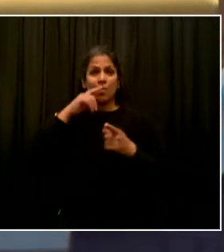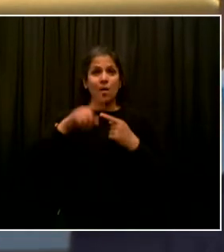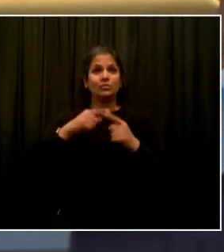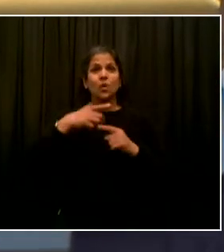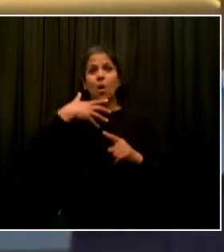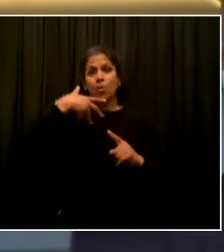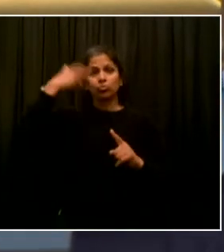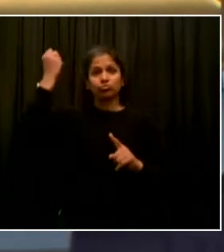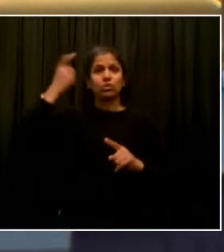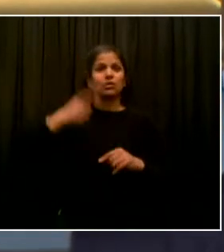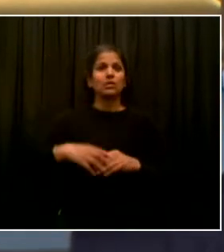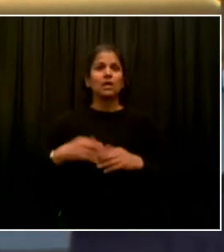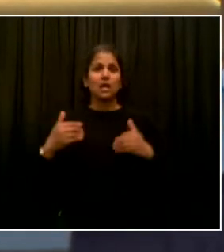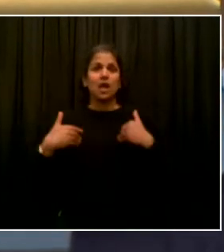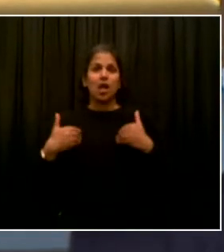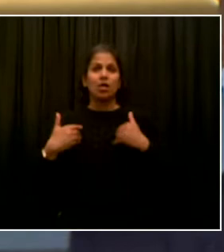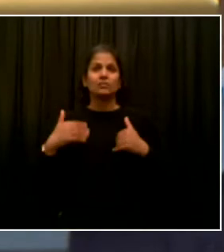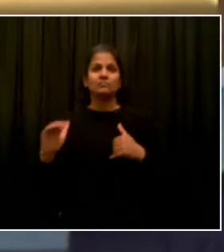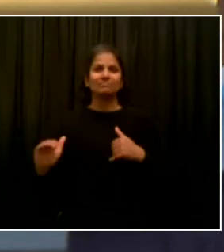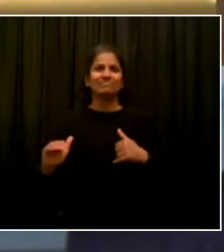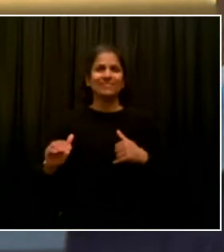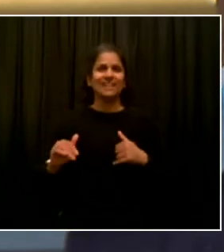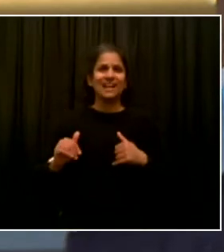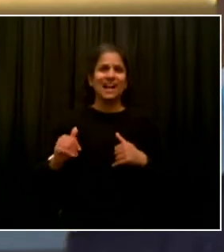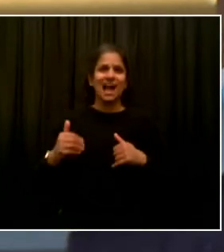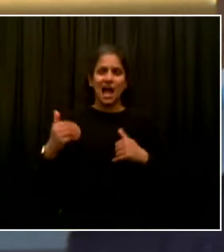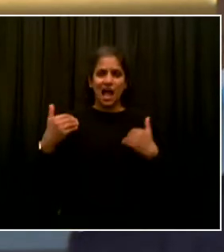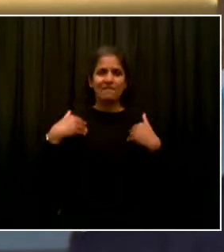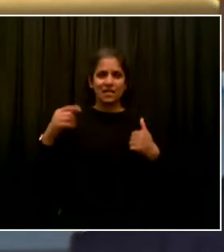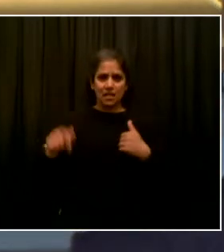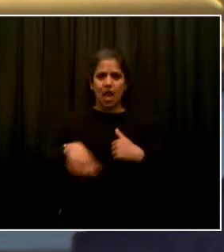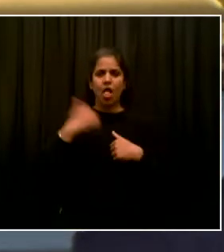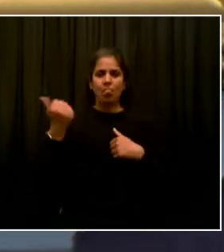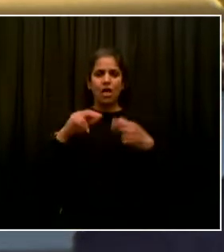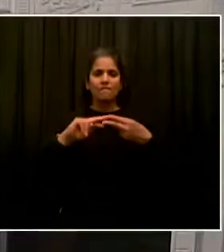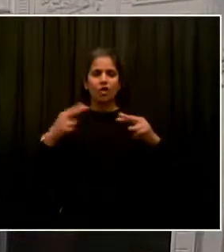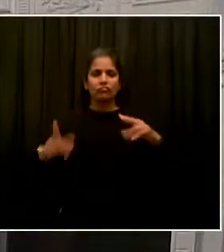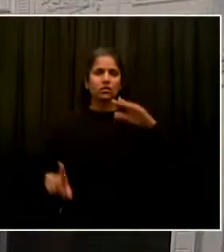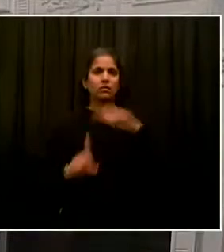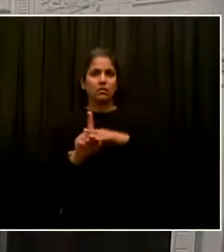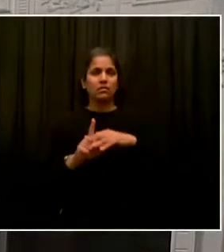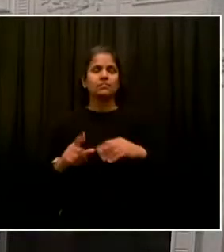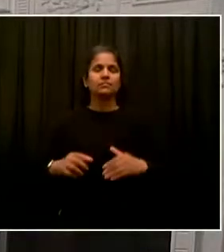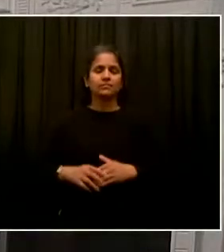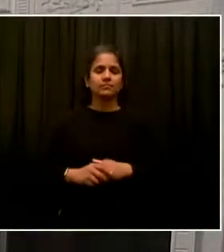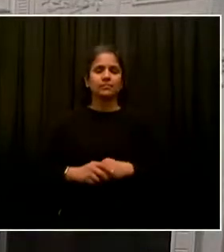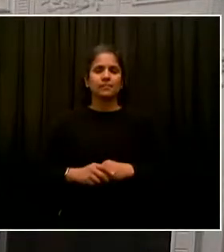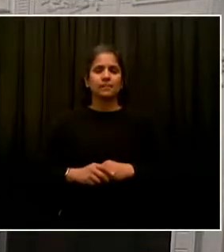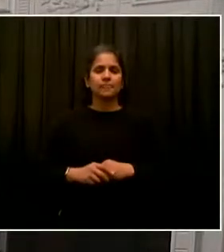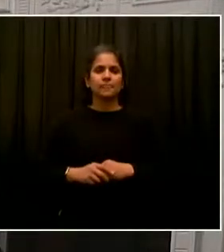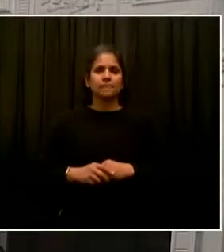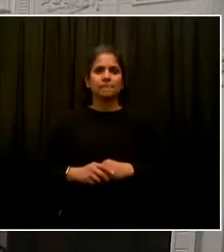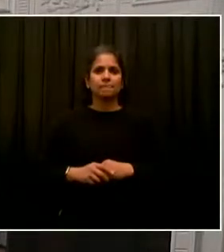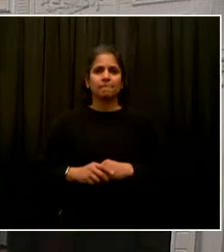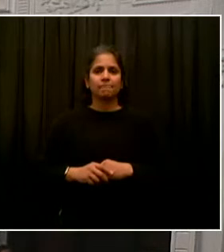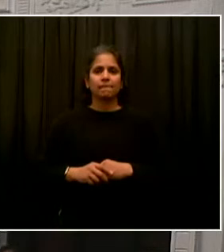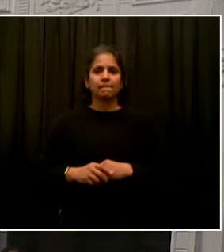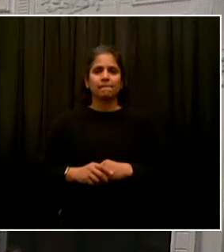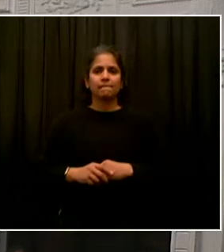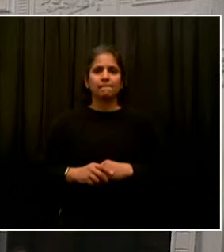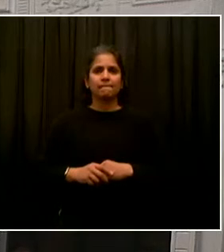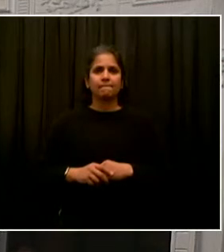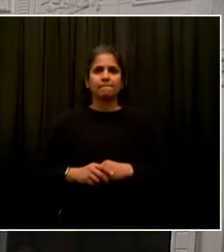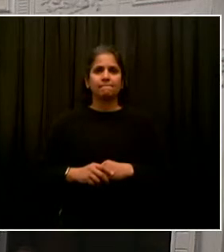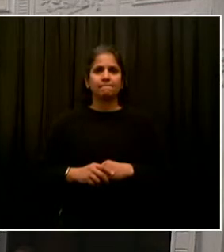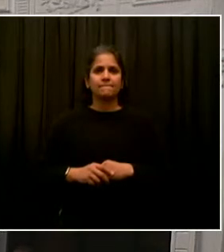younger adults who have some other condition. Sure, just wondering if you can explain what you've been seeing in